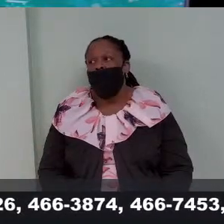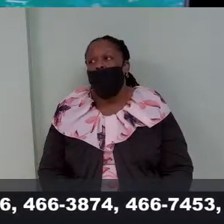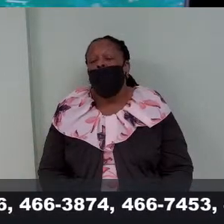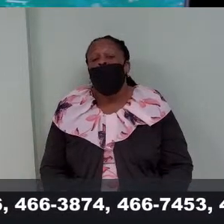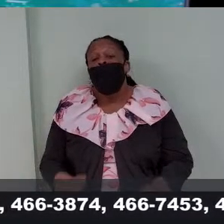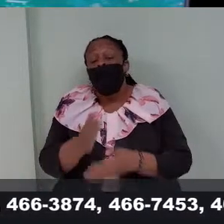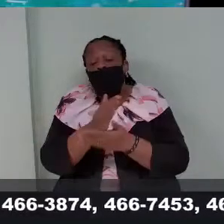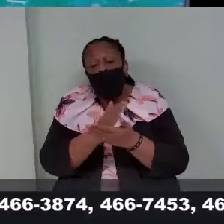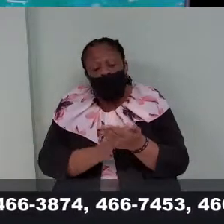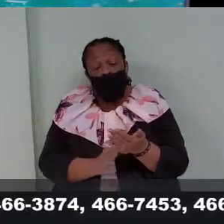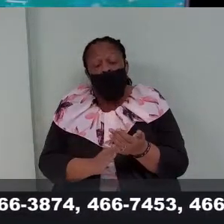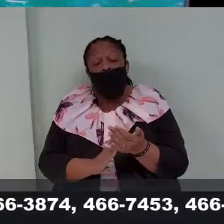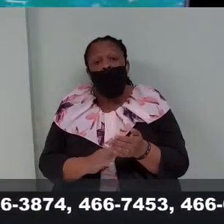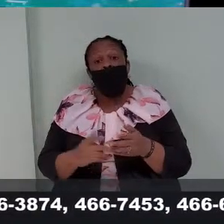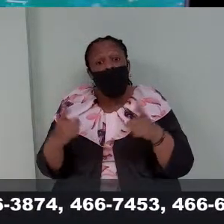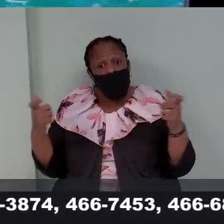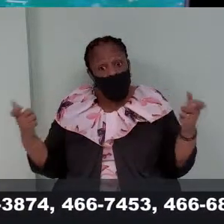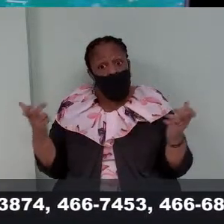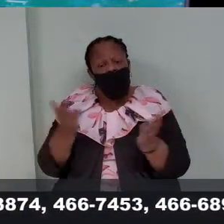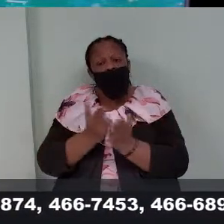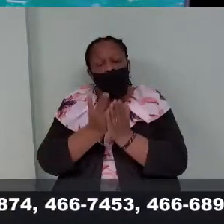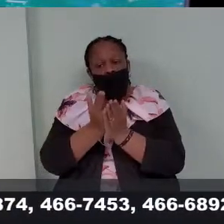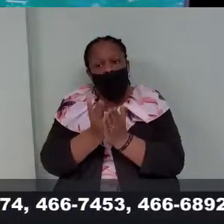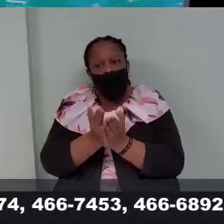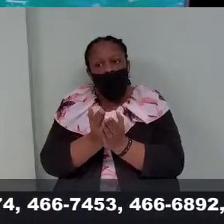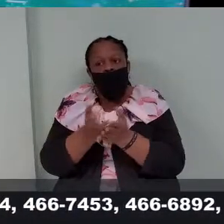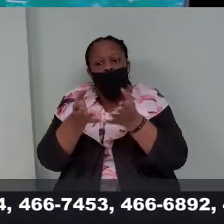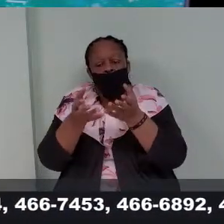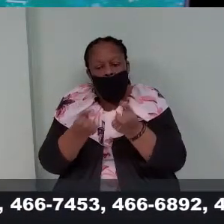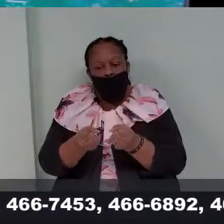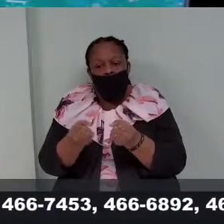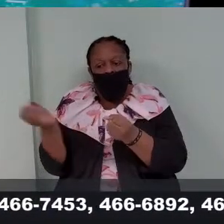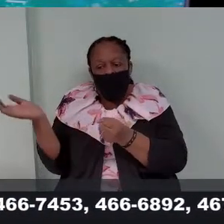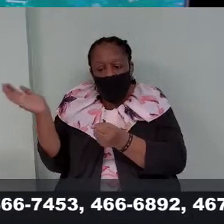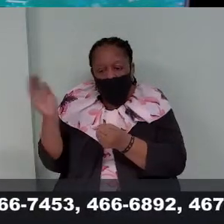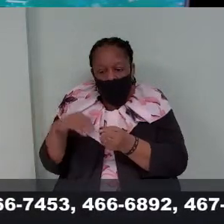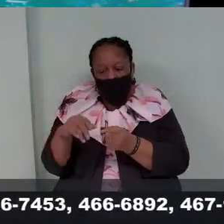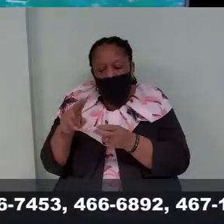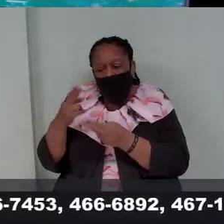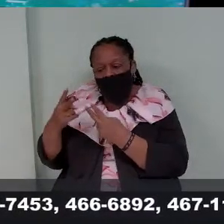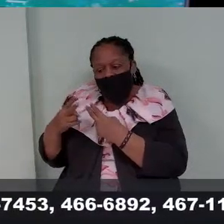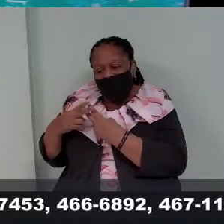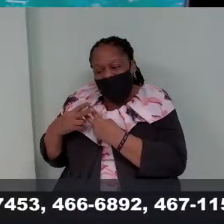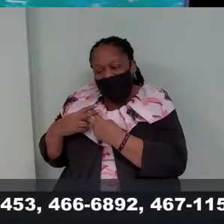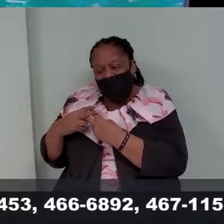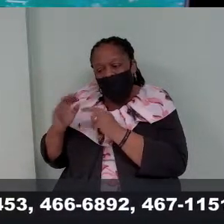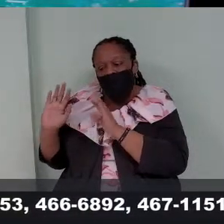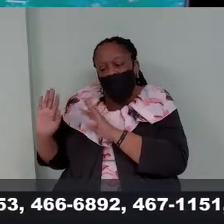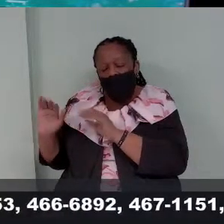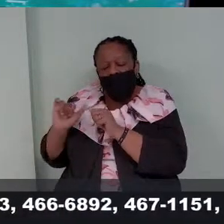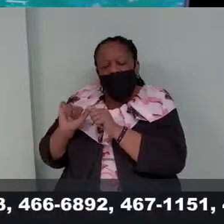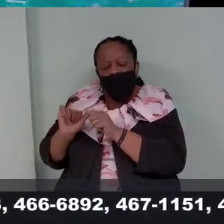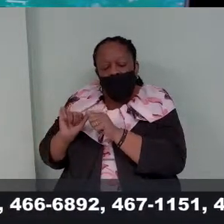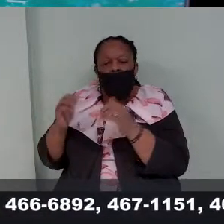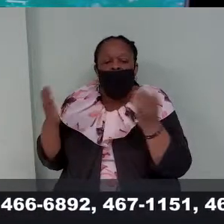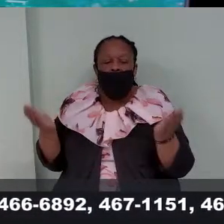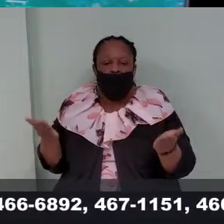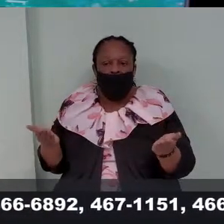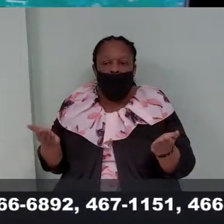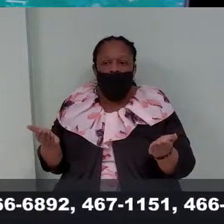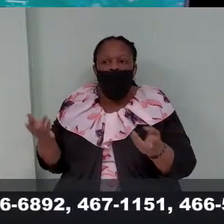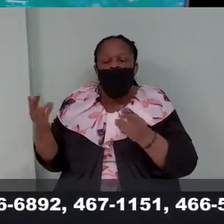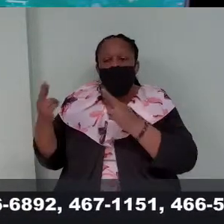long time are requesting to either lay over or safe harbor in some of the Caribbean destinations.